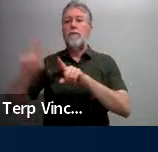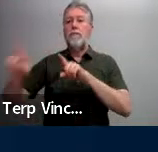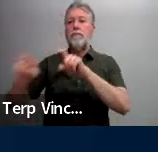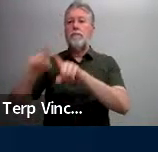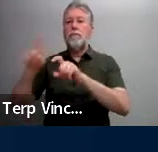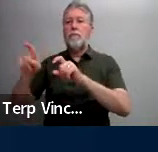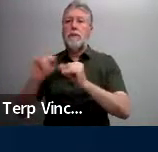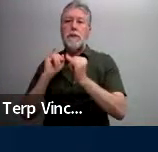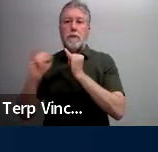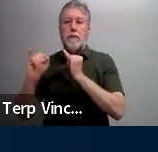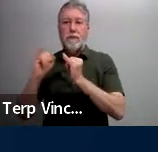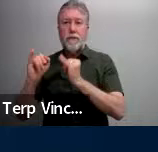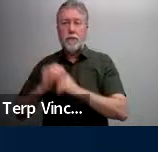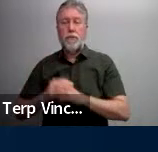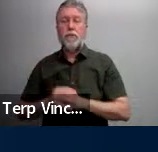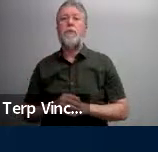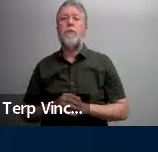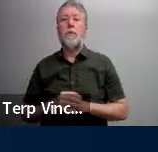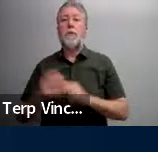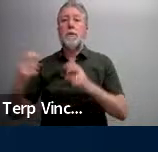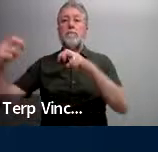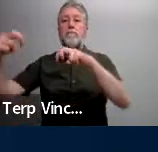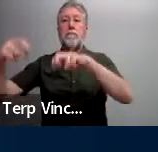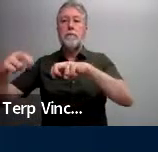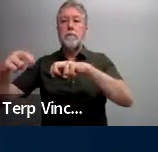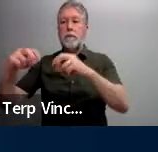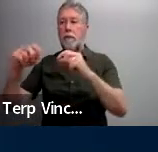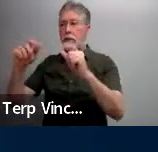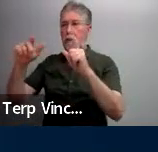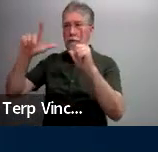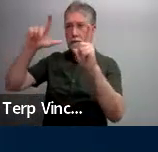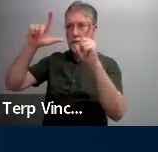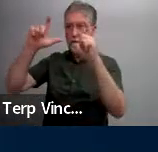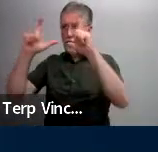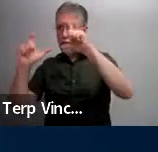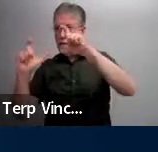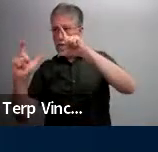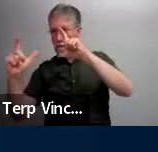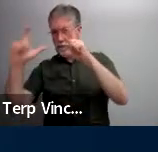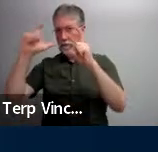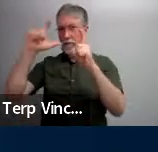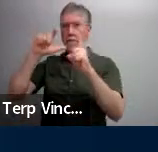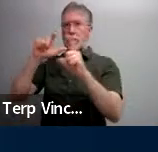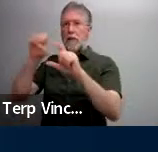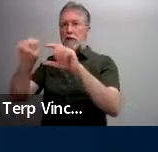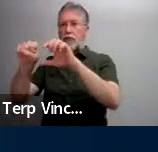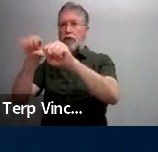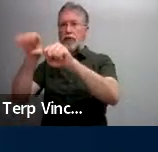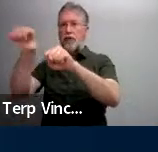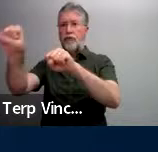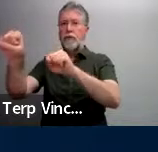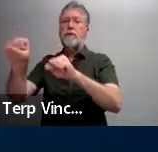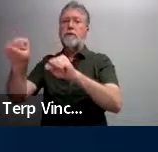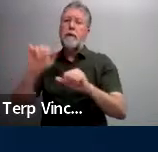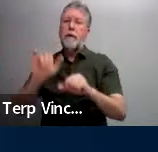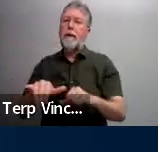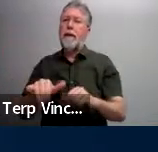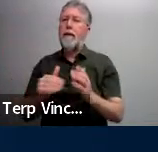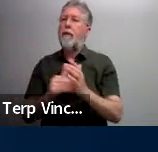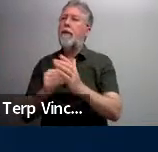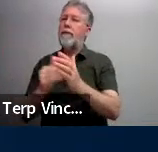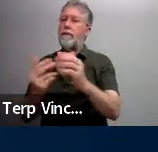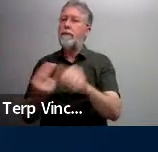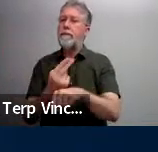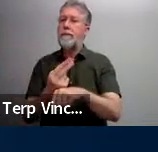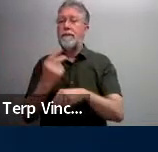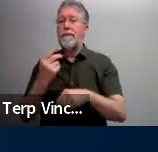those people sitting for the interview do. They're often used during the hiring process, and they